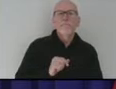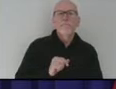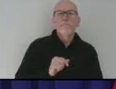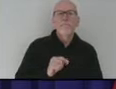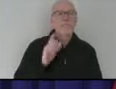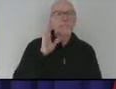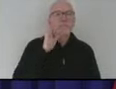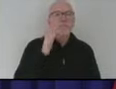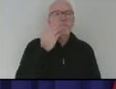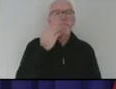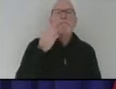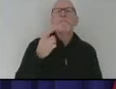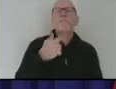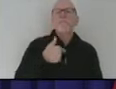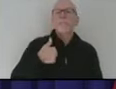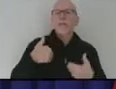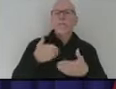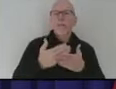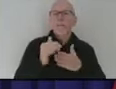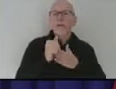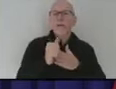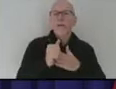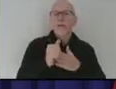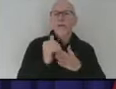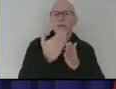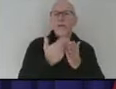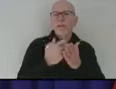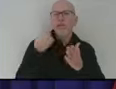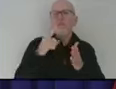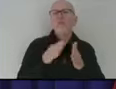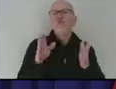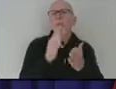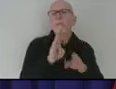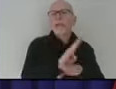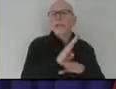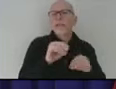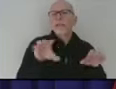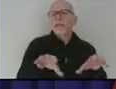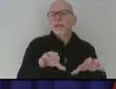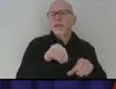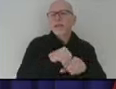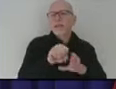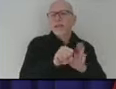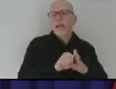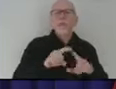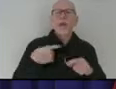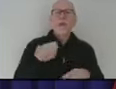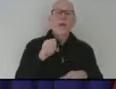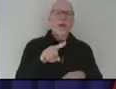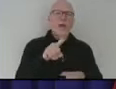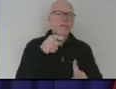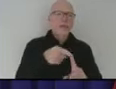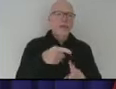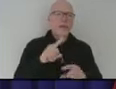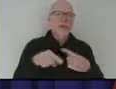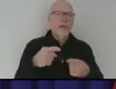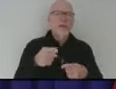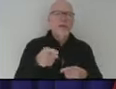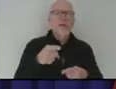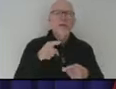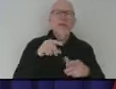Hello, we have some guidelines just for a lot of general businesses and activities within the state, but I wanted to ask specifically about